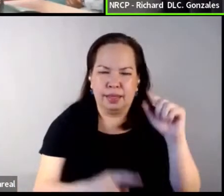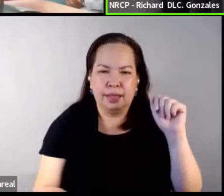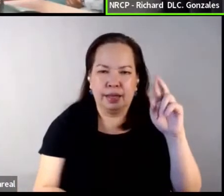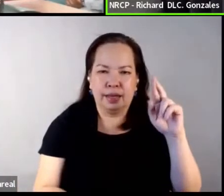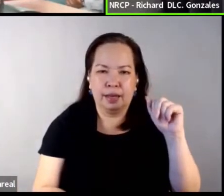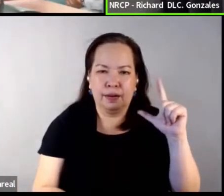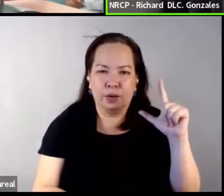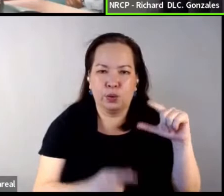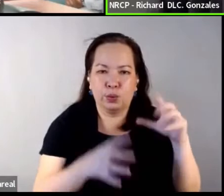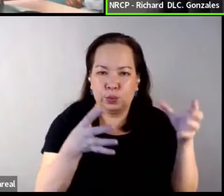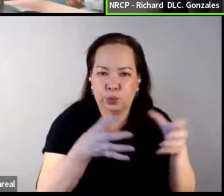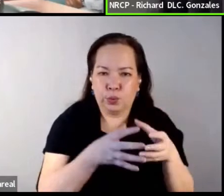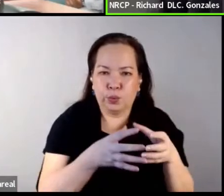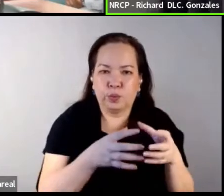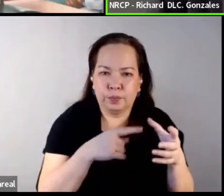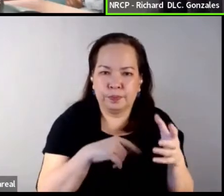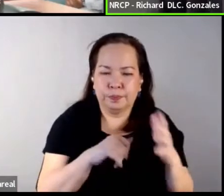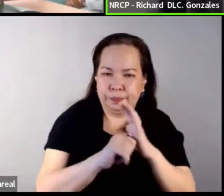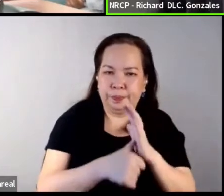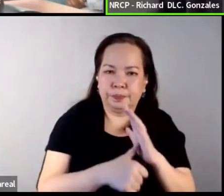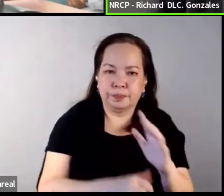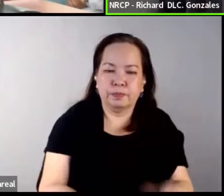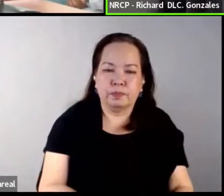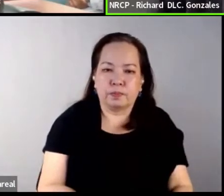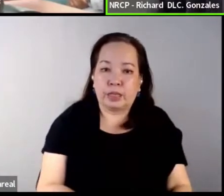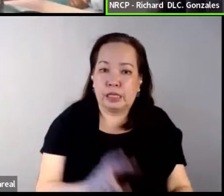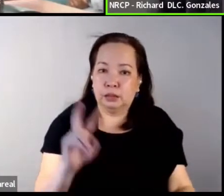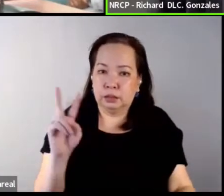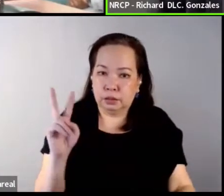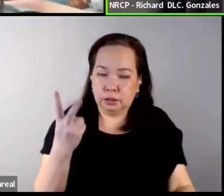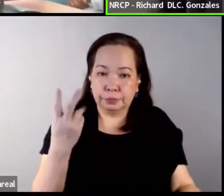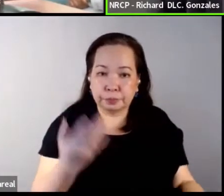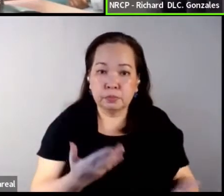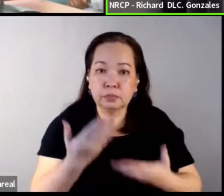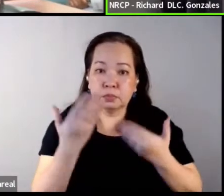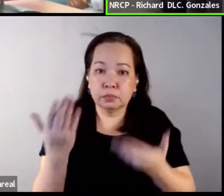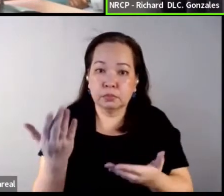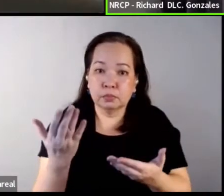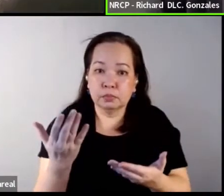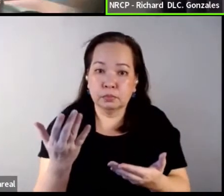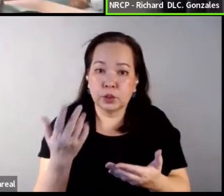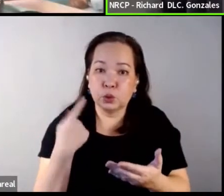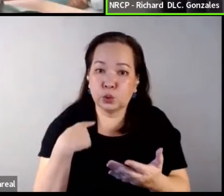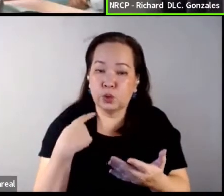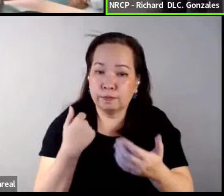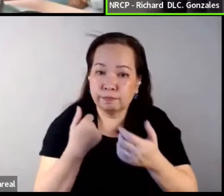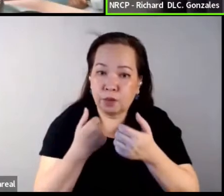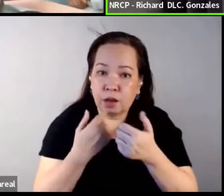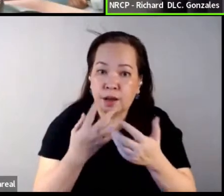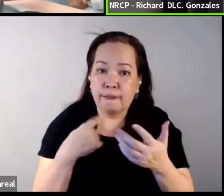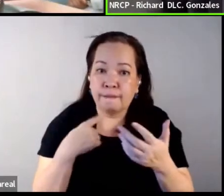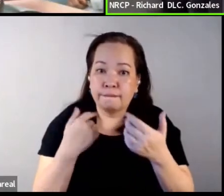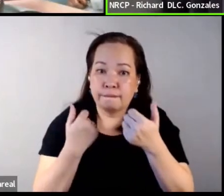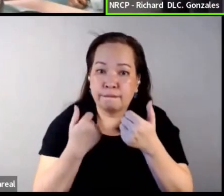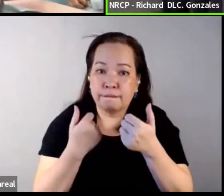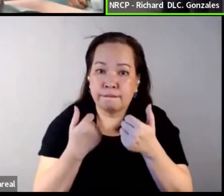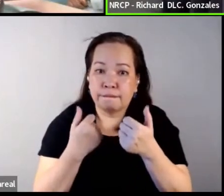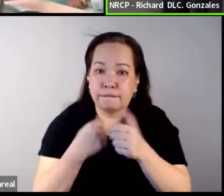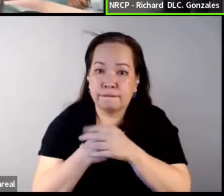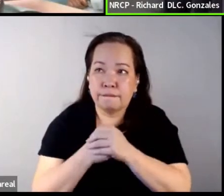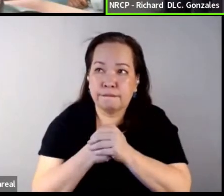the emphasis of ARAL. The second recommendation is that to adhere to a less human